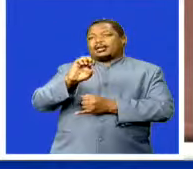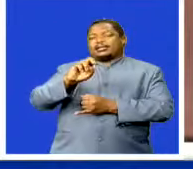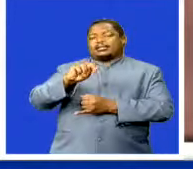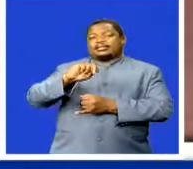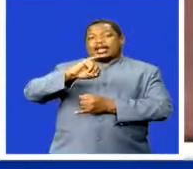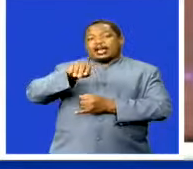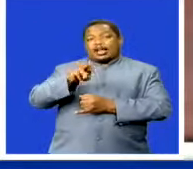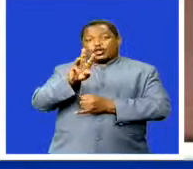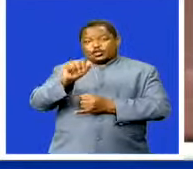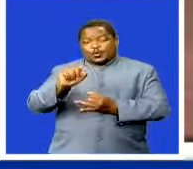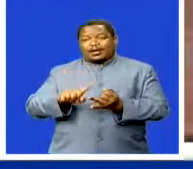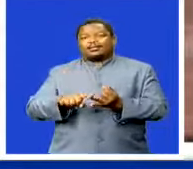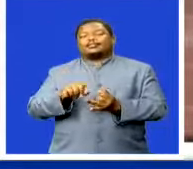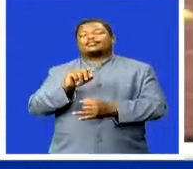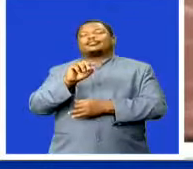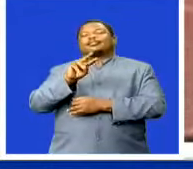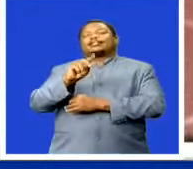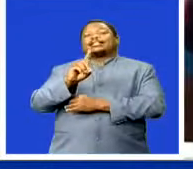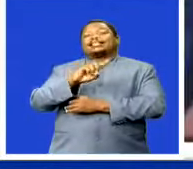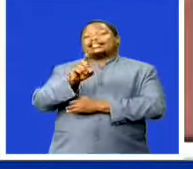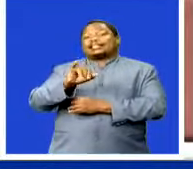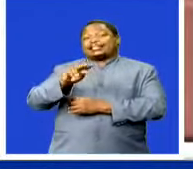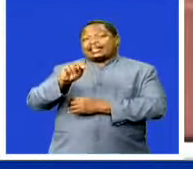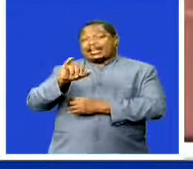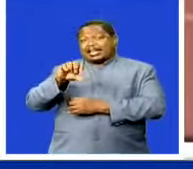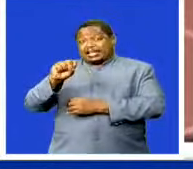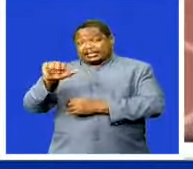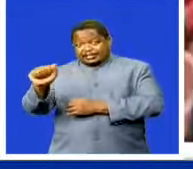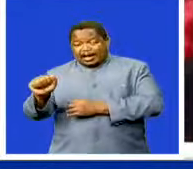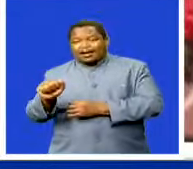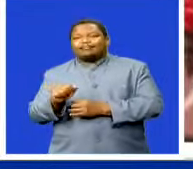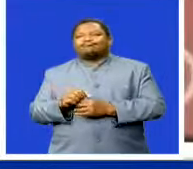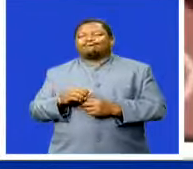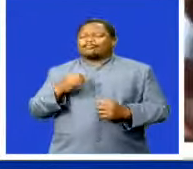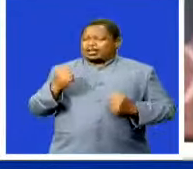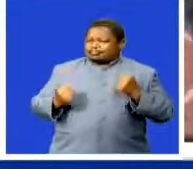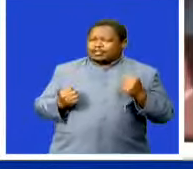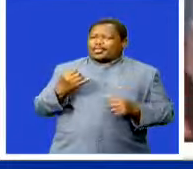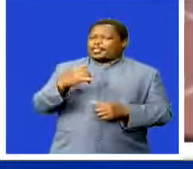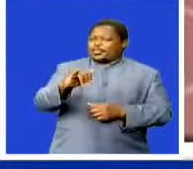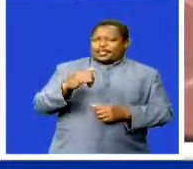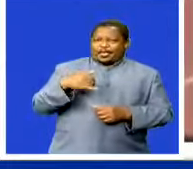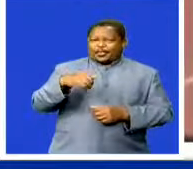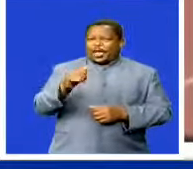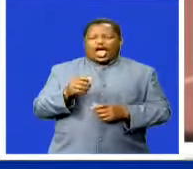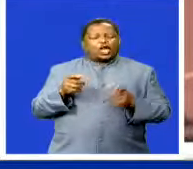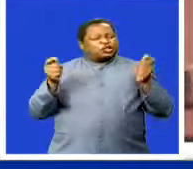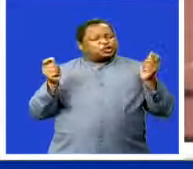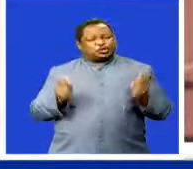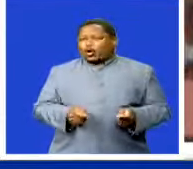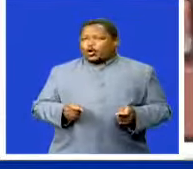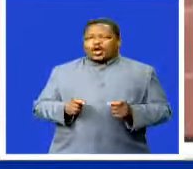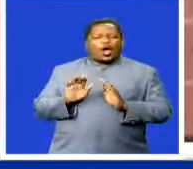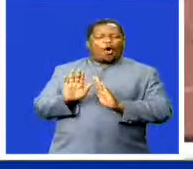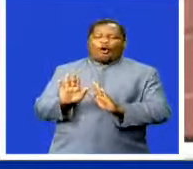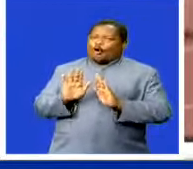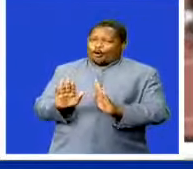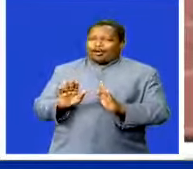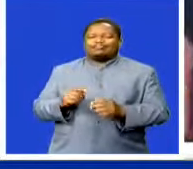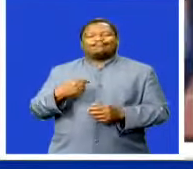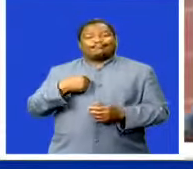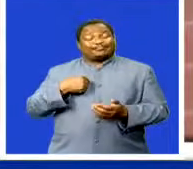bar and all the other athletes they are pushing lamva kwabo so lokho vele kuyasinikeza lithemba lokho ukuthi